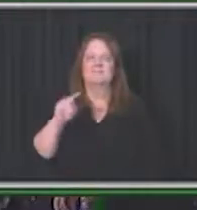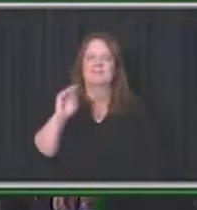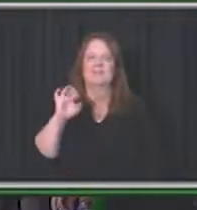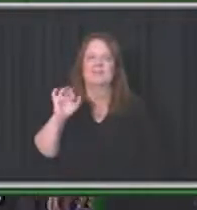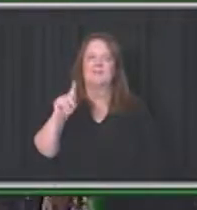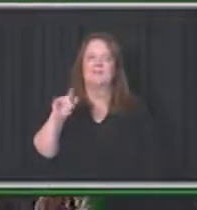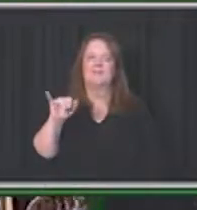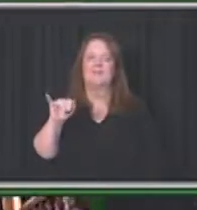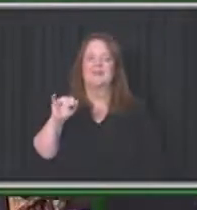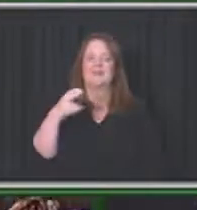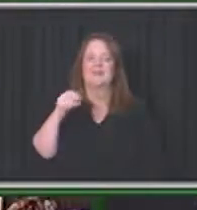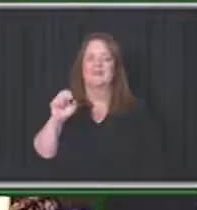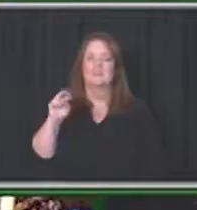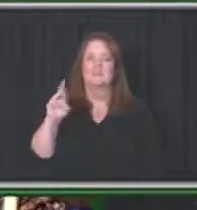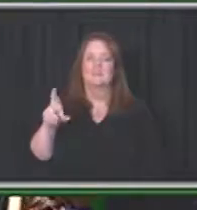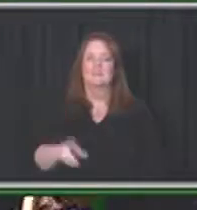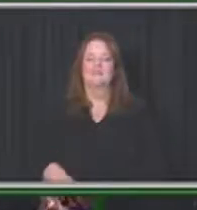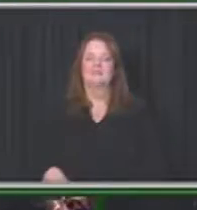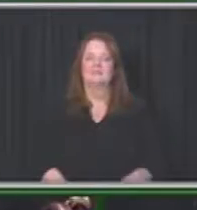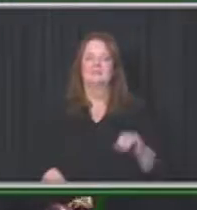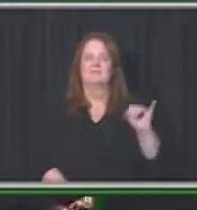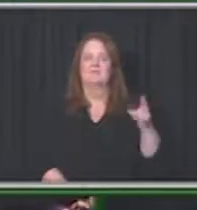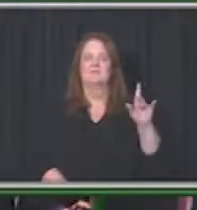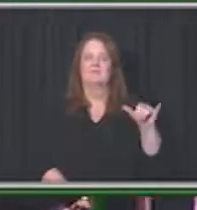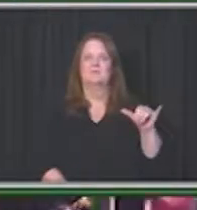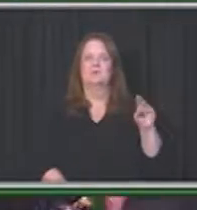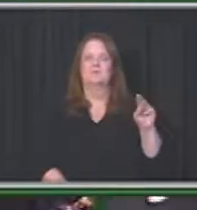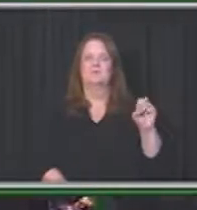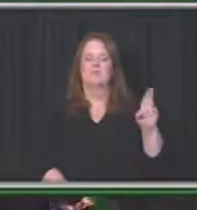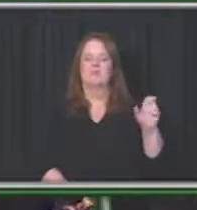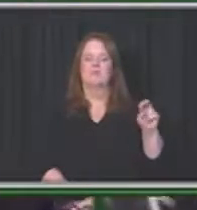Nefertiti Kemma. Julie Moran.